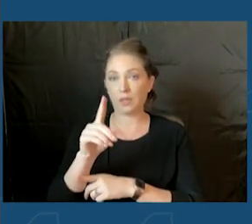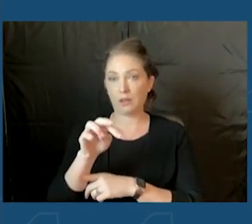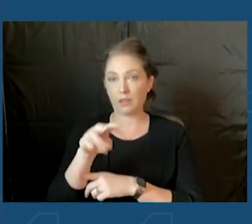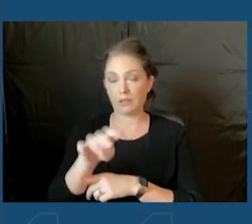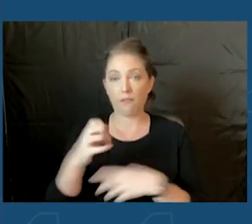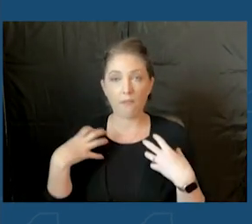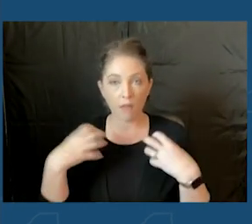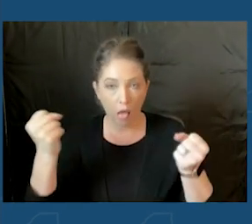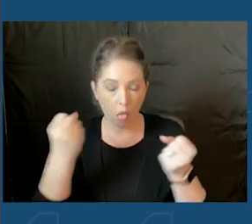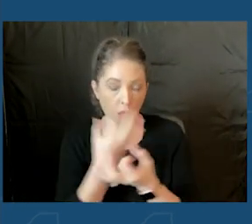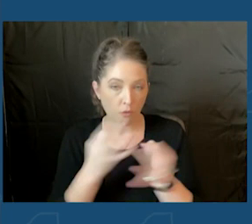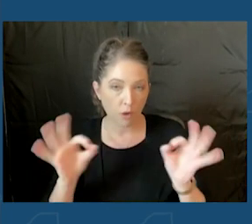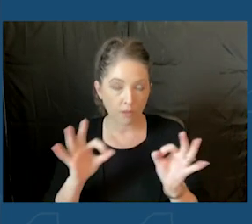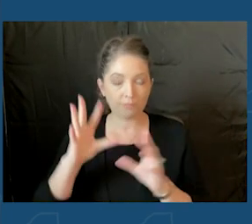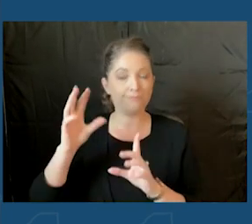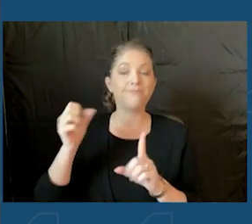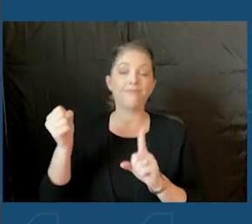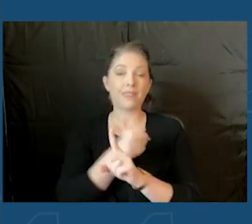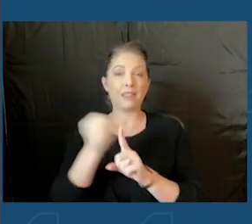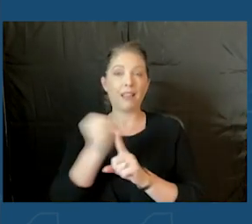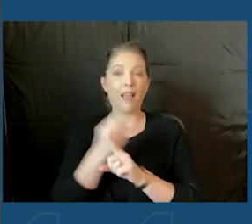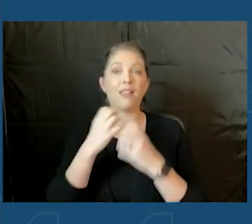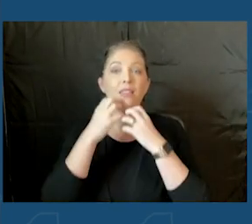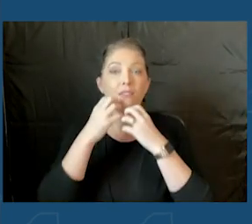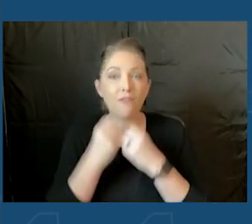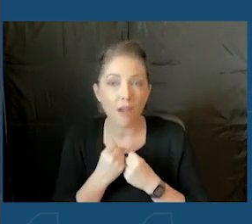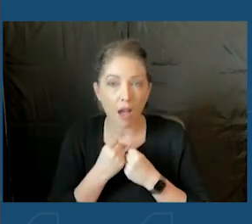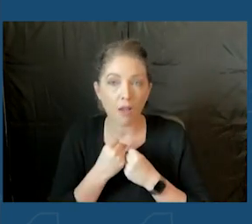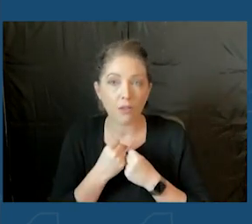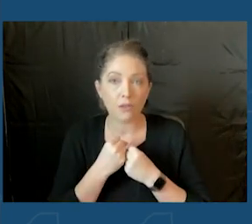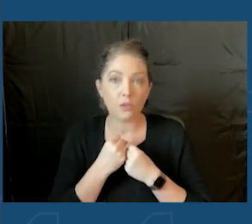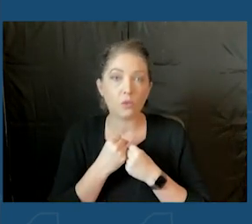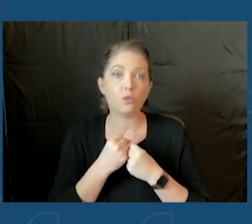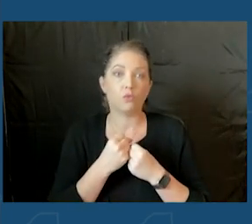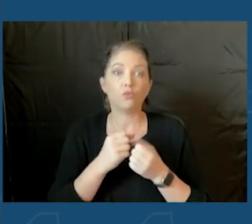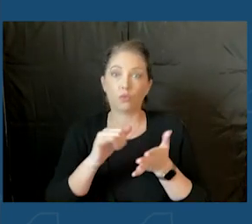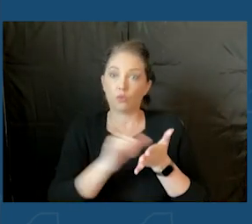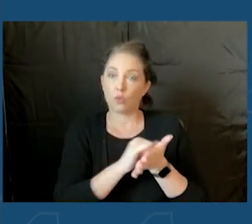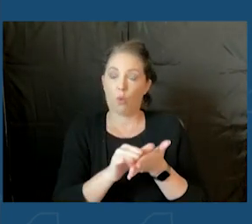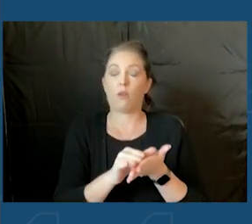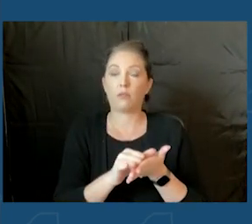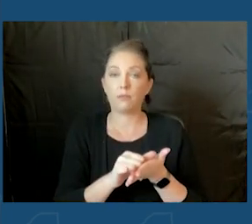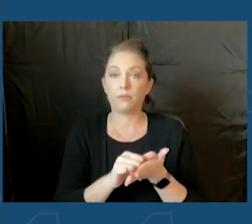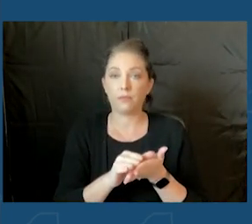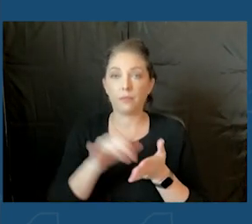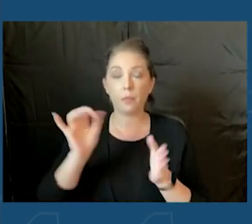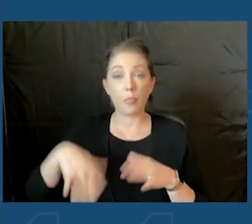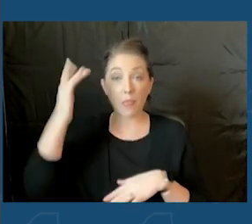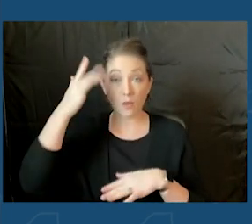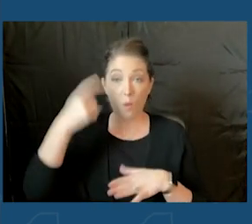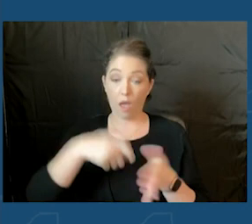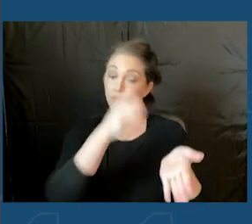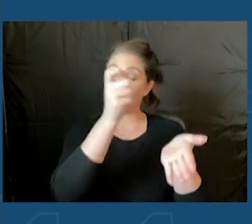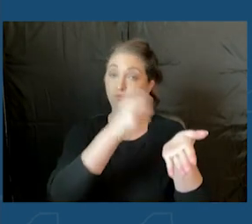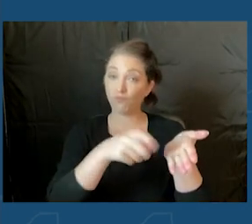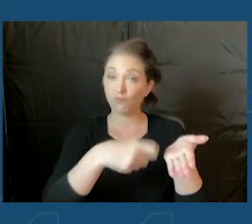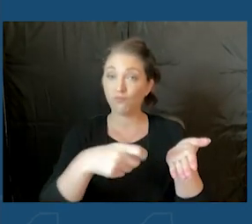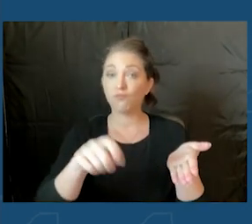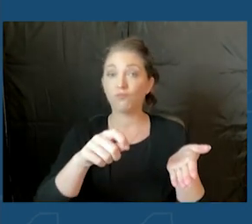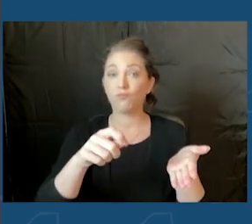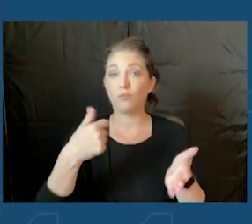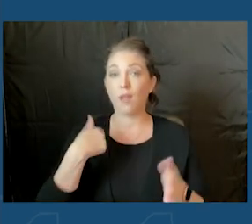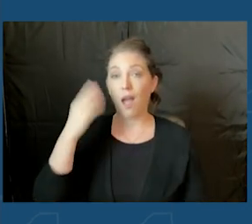very values that make New York what it is. And that's why, with a stroke of a pen, I will